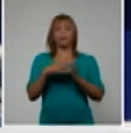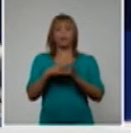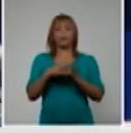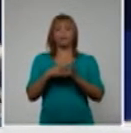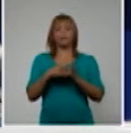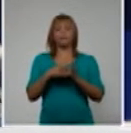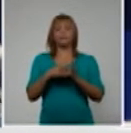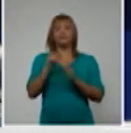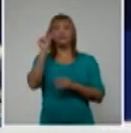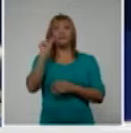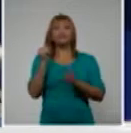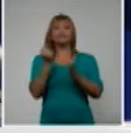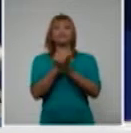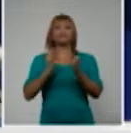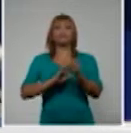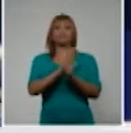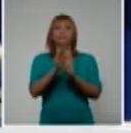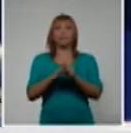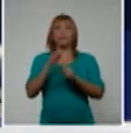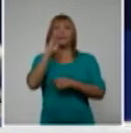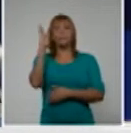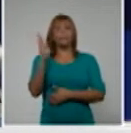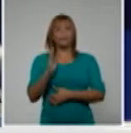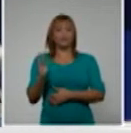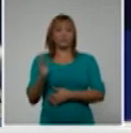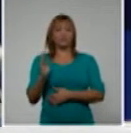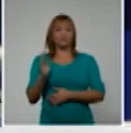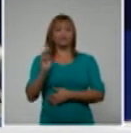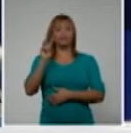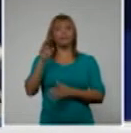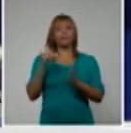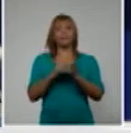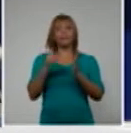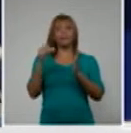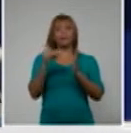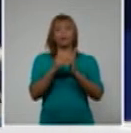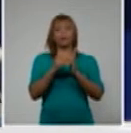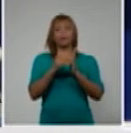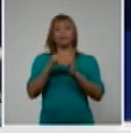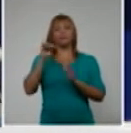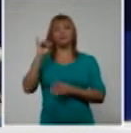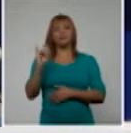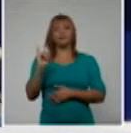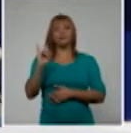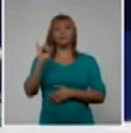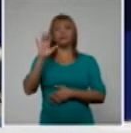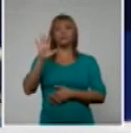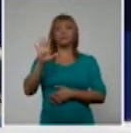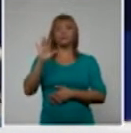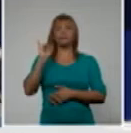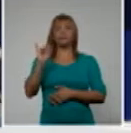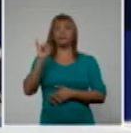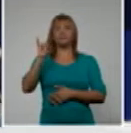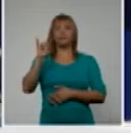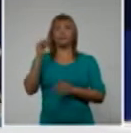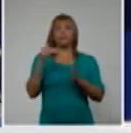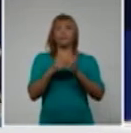the Americas region, the United States reports 1,207, Brazil reports